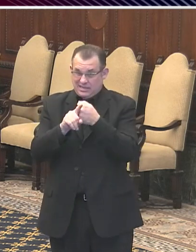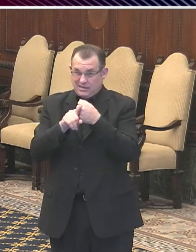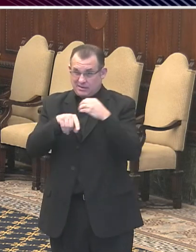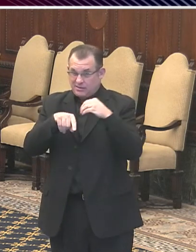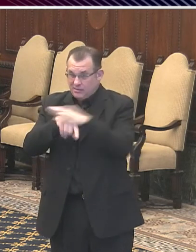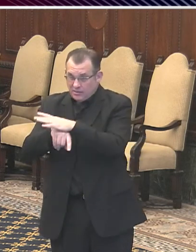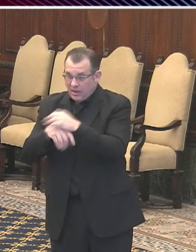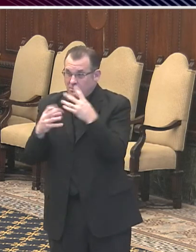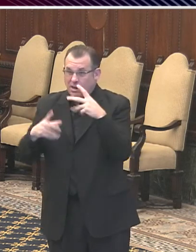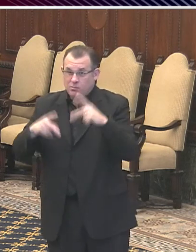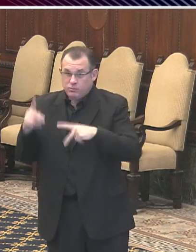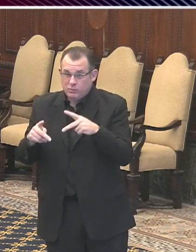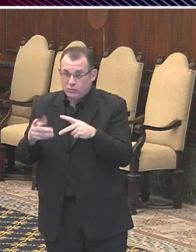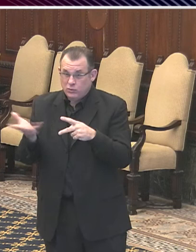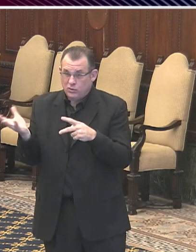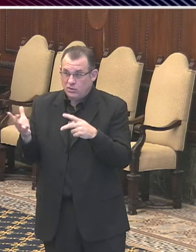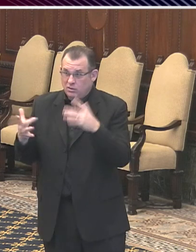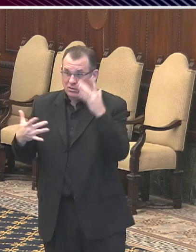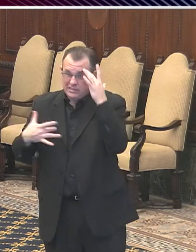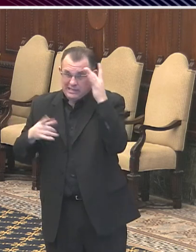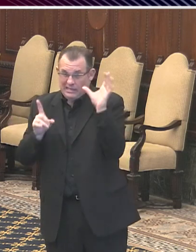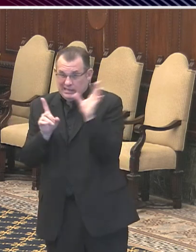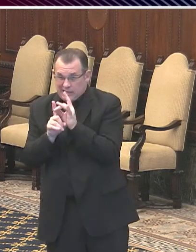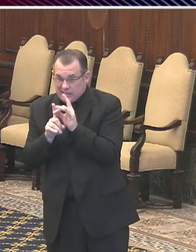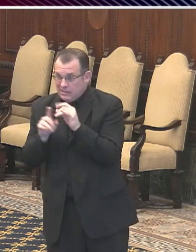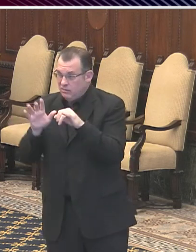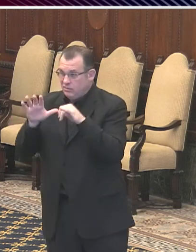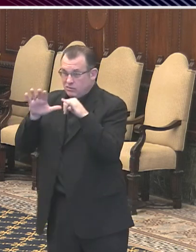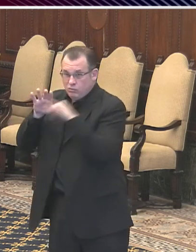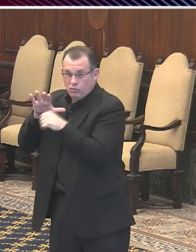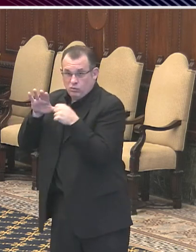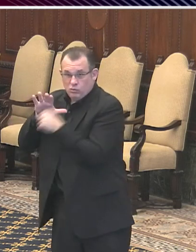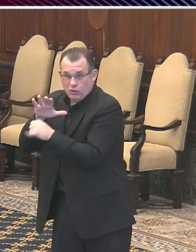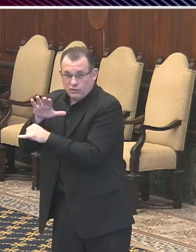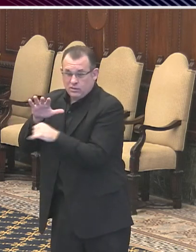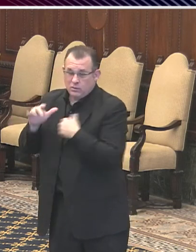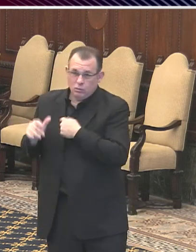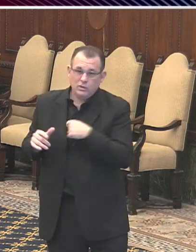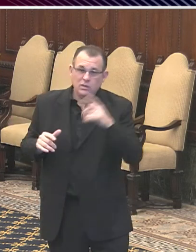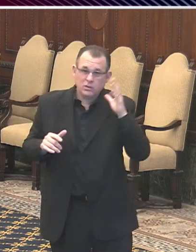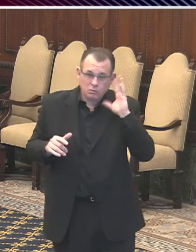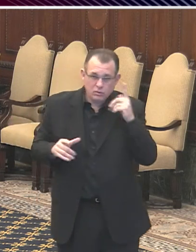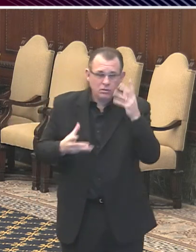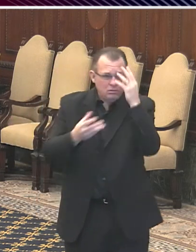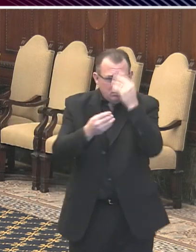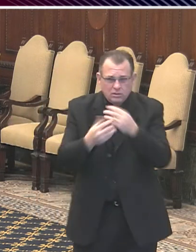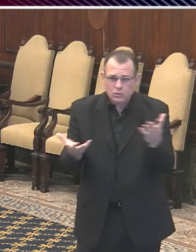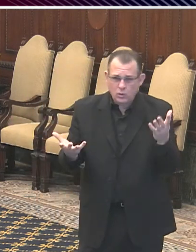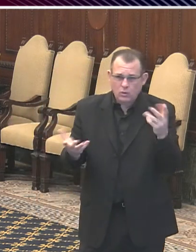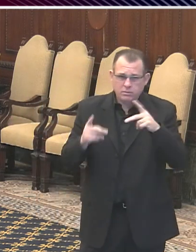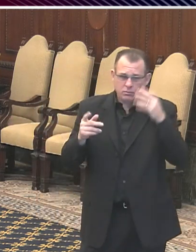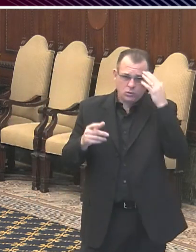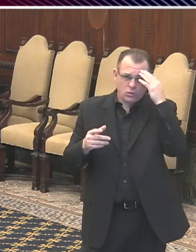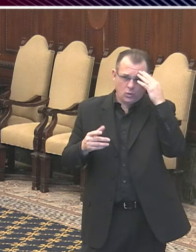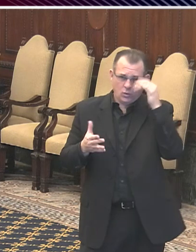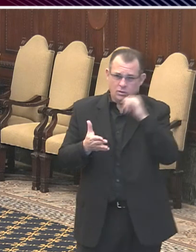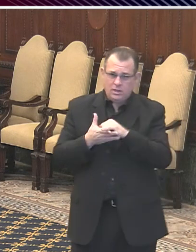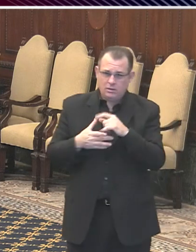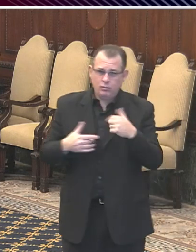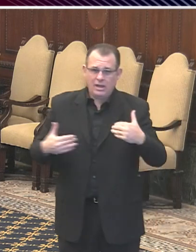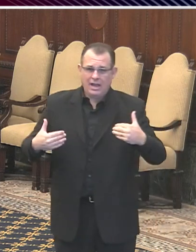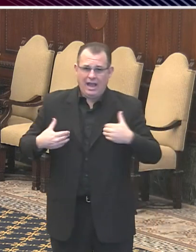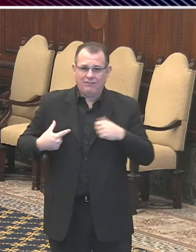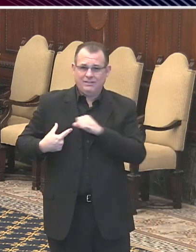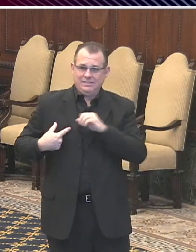are either out or quarantined or reporting sick, we would certainly let the public know that there were deployment issues. We're nowhere